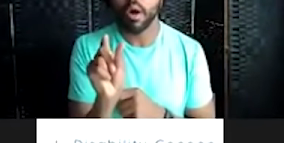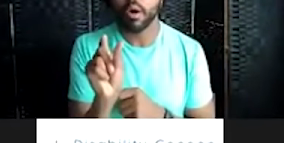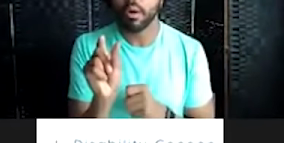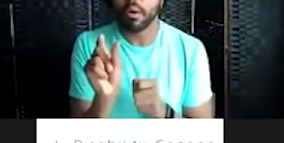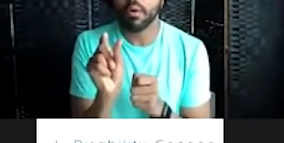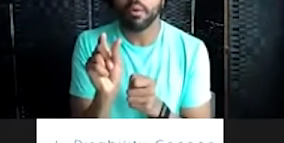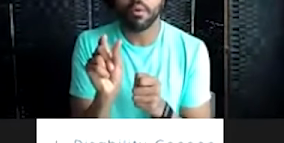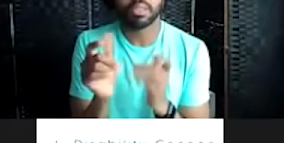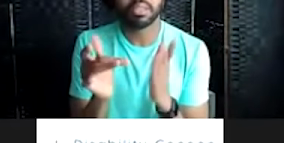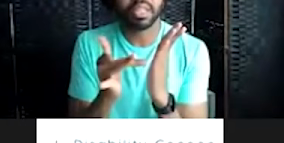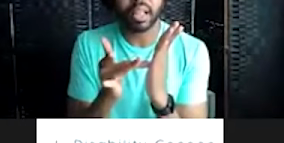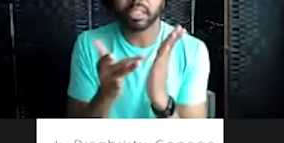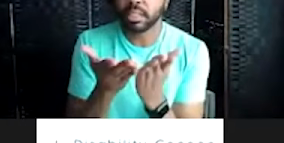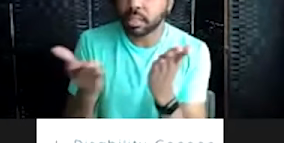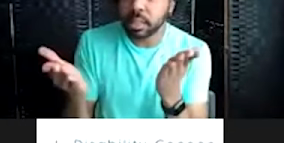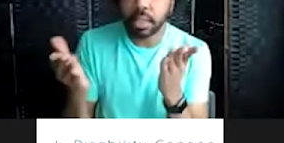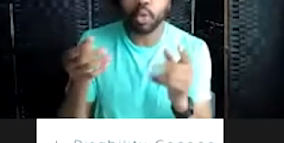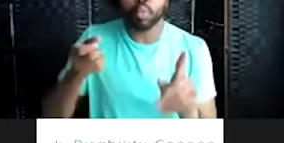remotely from